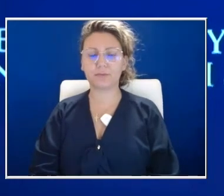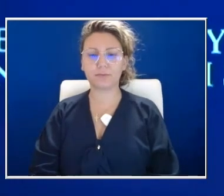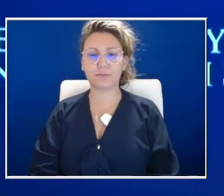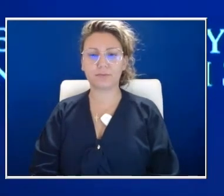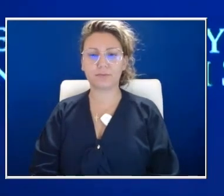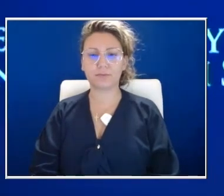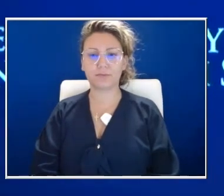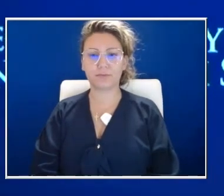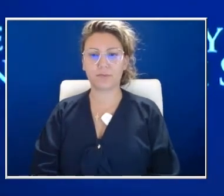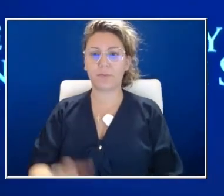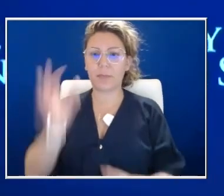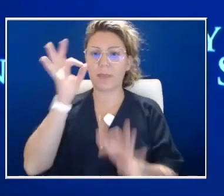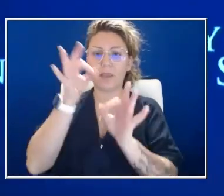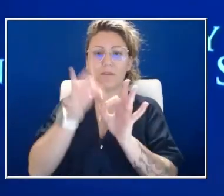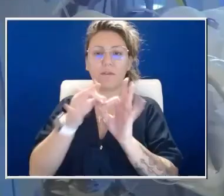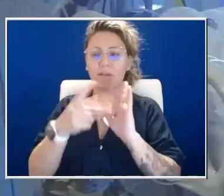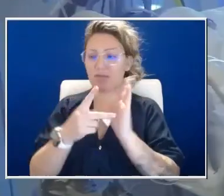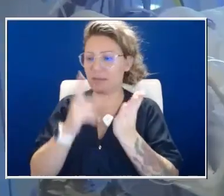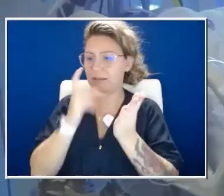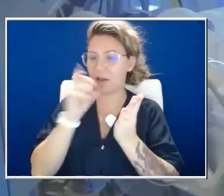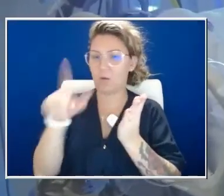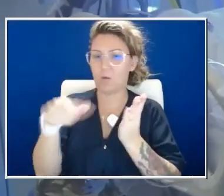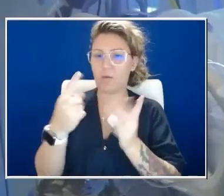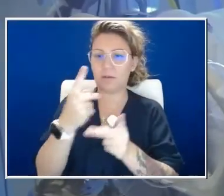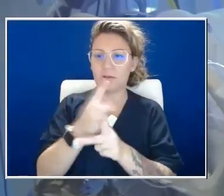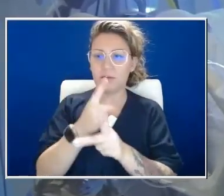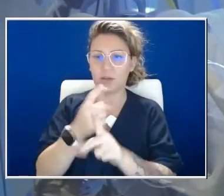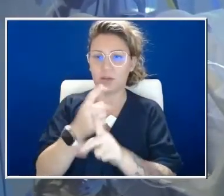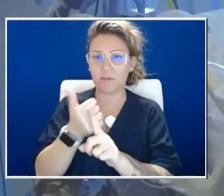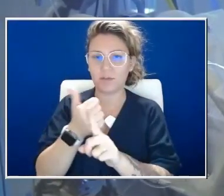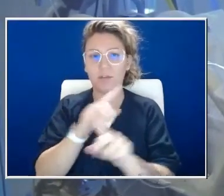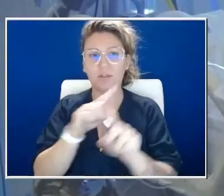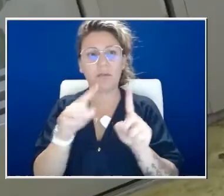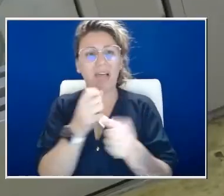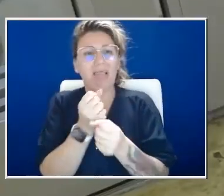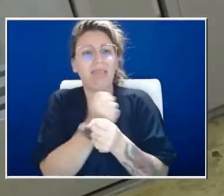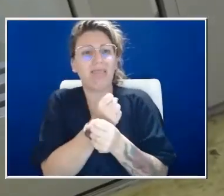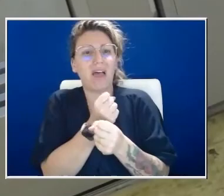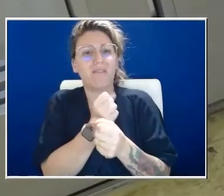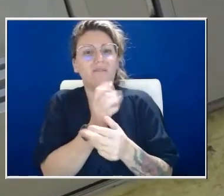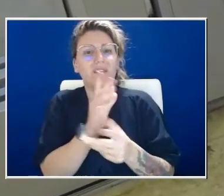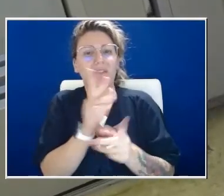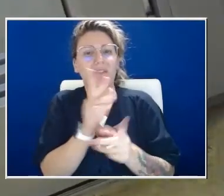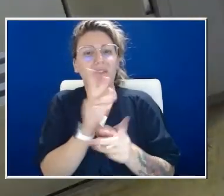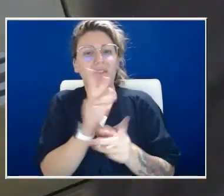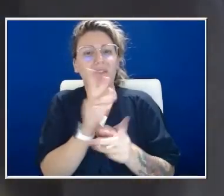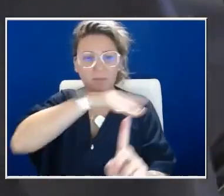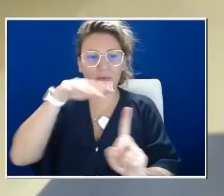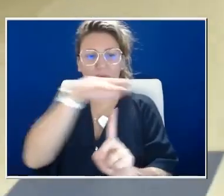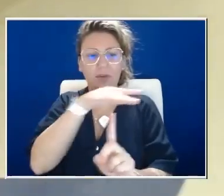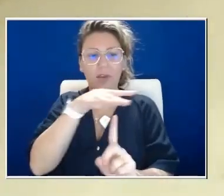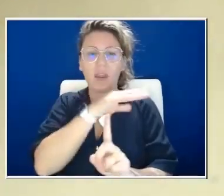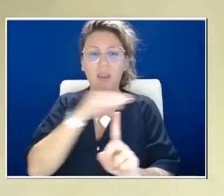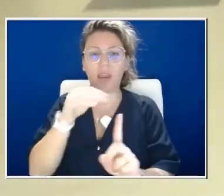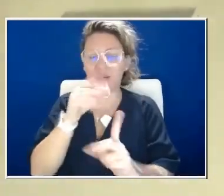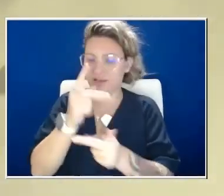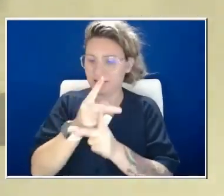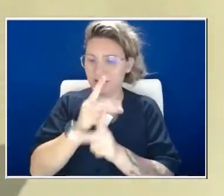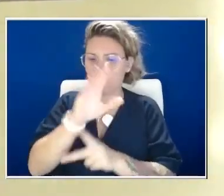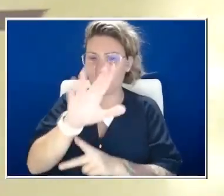Faith means not just taking care of ourselves, but loving our neighbors. And if we can take care of our neighbors and not